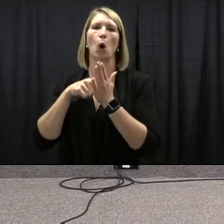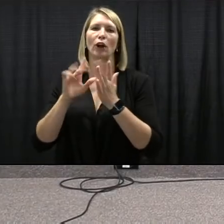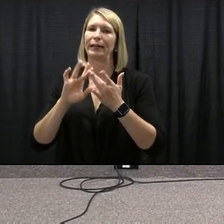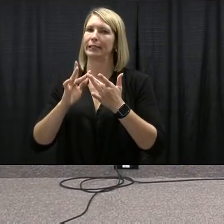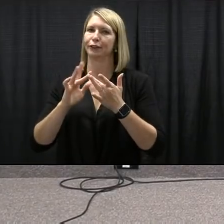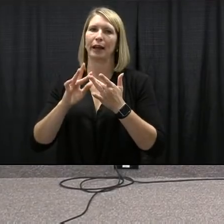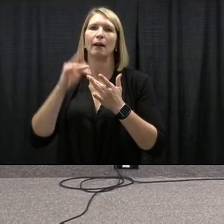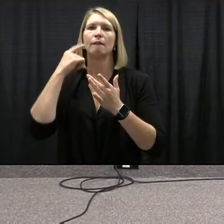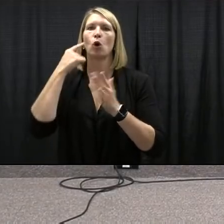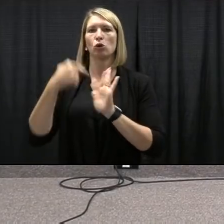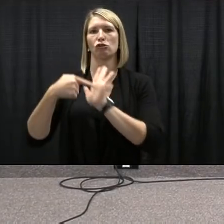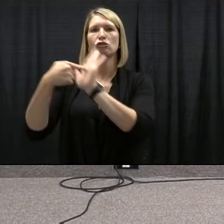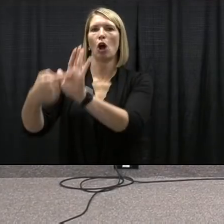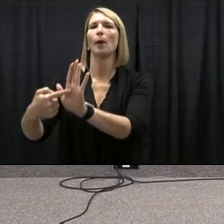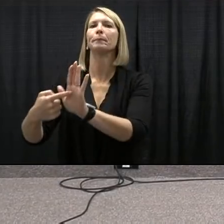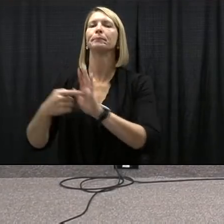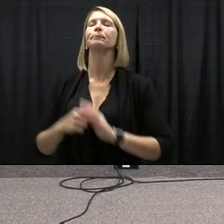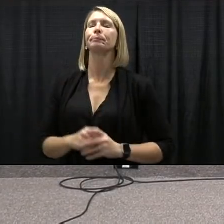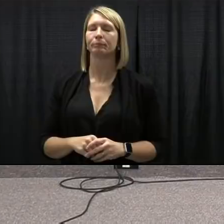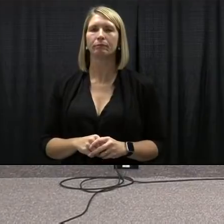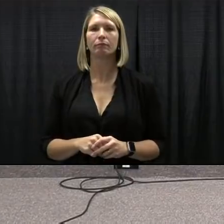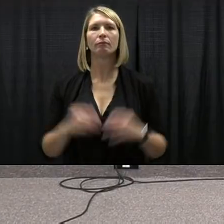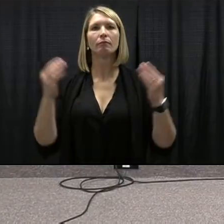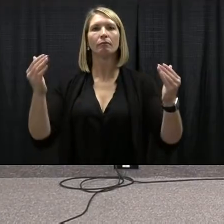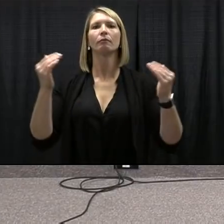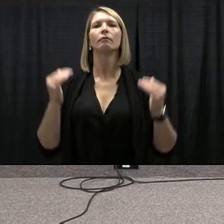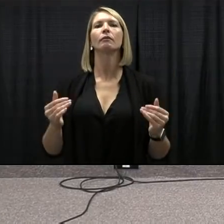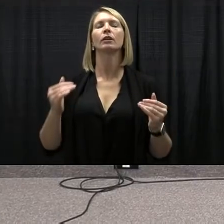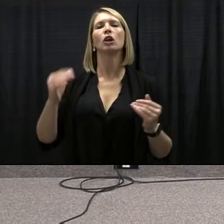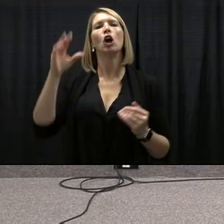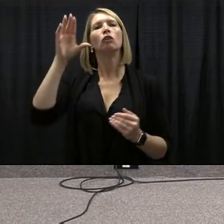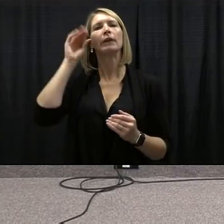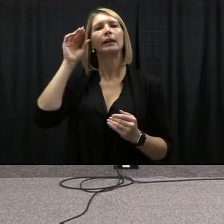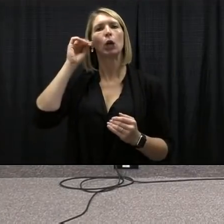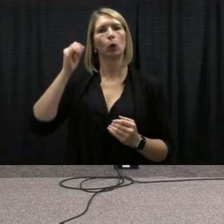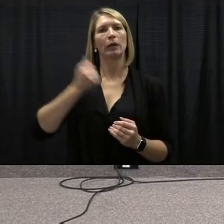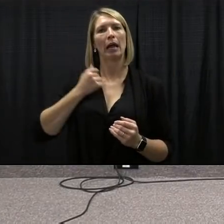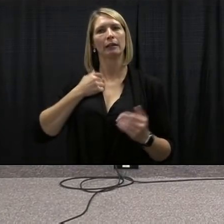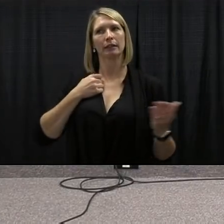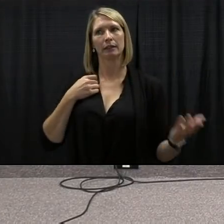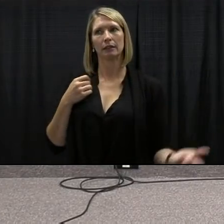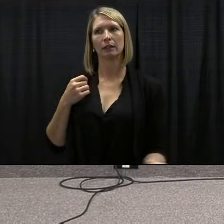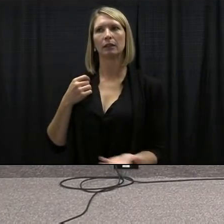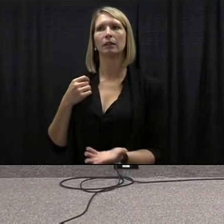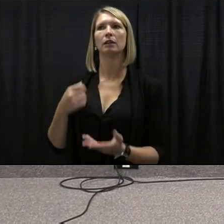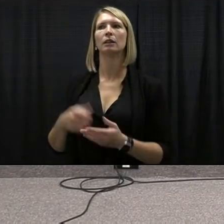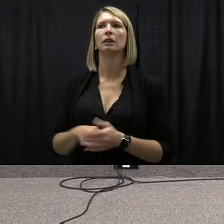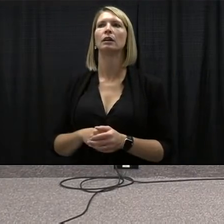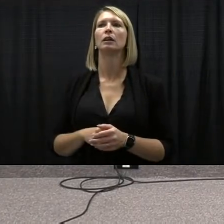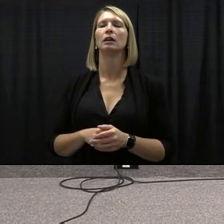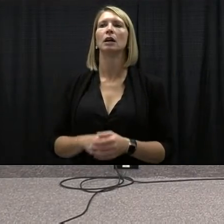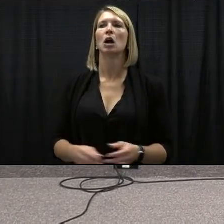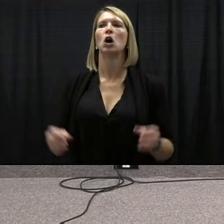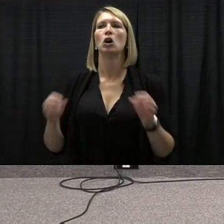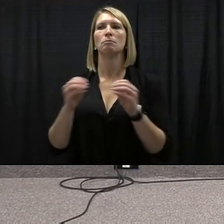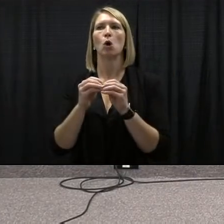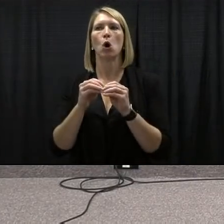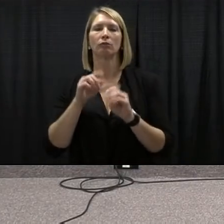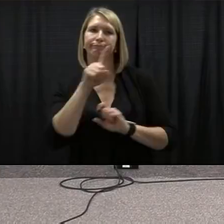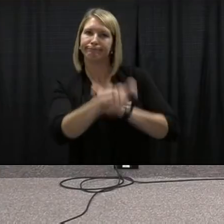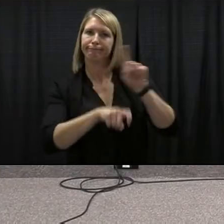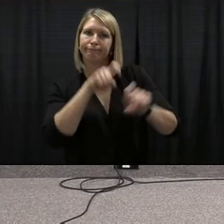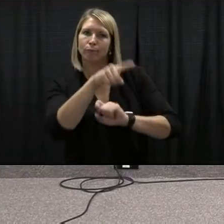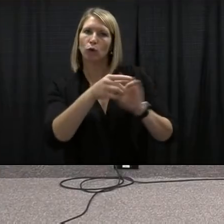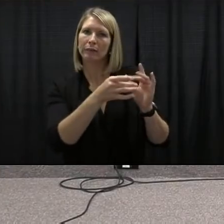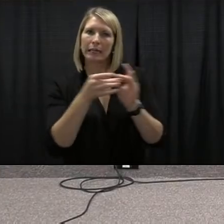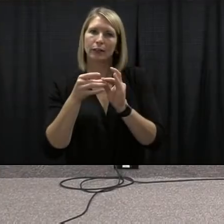Our next questions are from Patrick Butler with Radio Canada. Please go ahead and make your way to the mic. Hello. I'm going to ask you more questions about this.